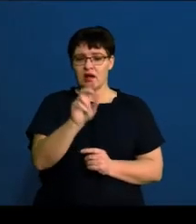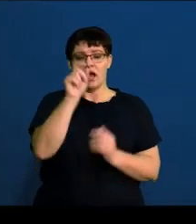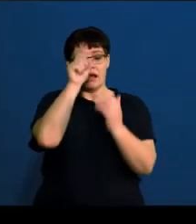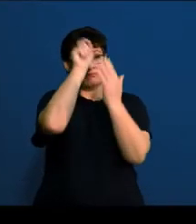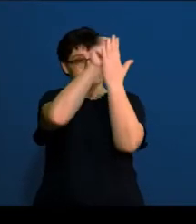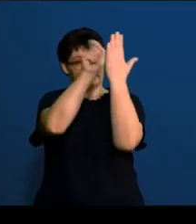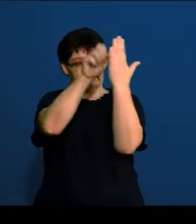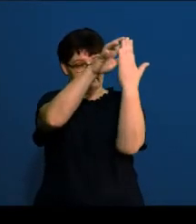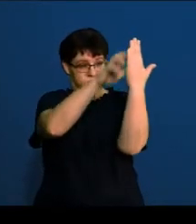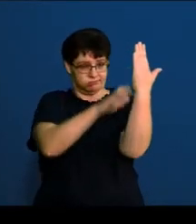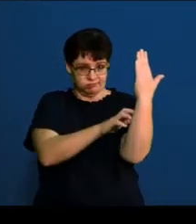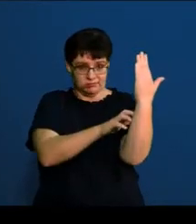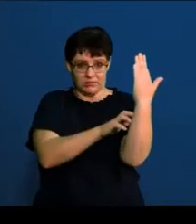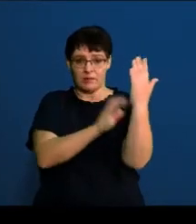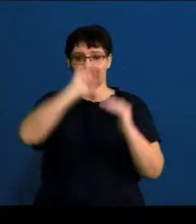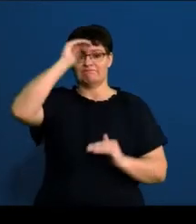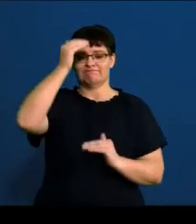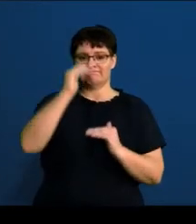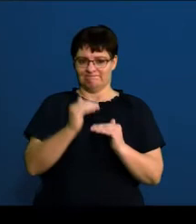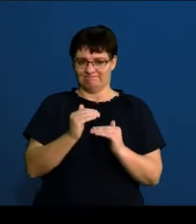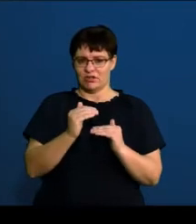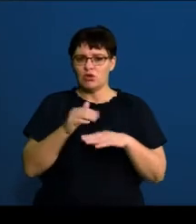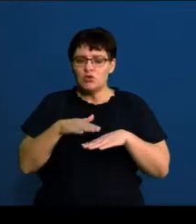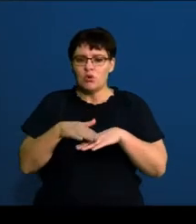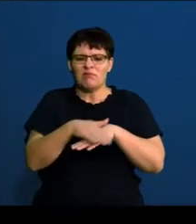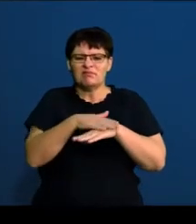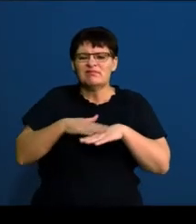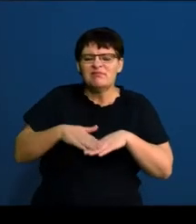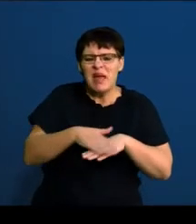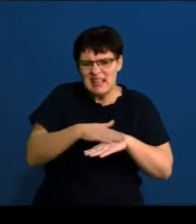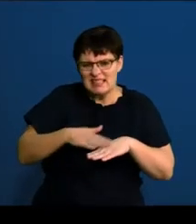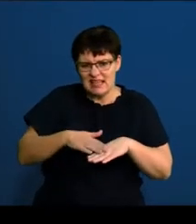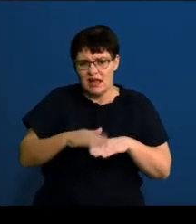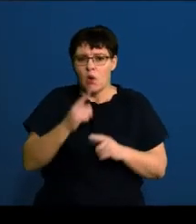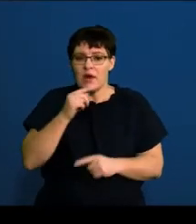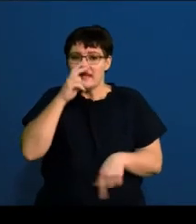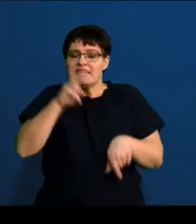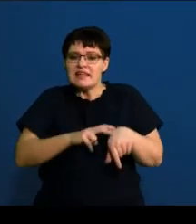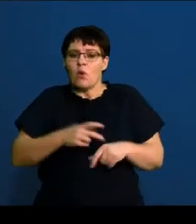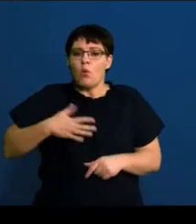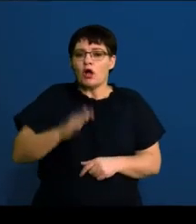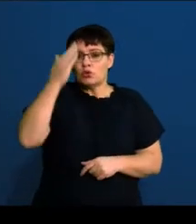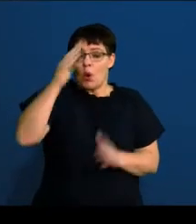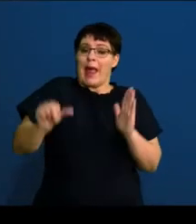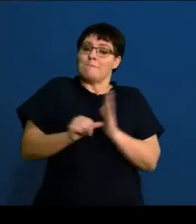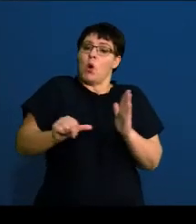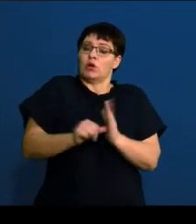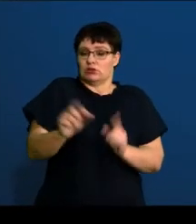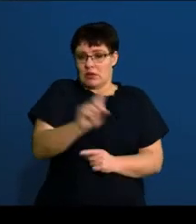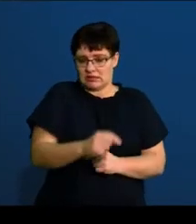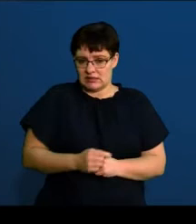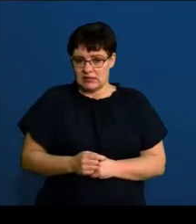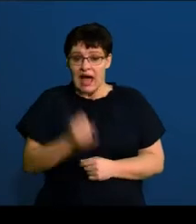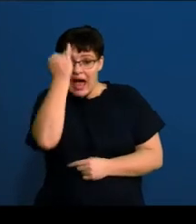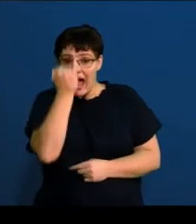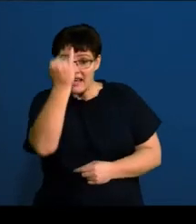of the text and reduce them to bare essentials. So basically, we're looking for the gist, the key ideas,